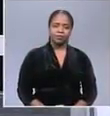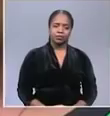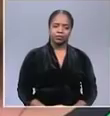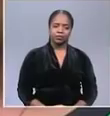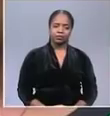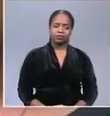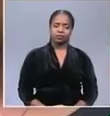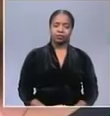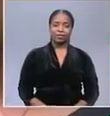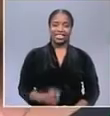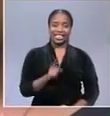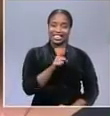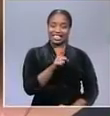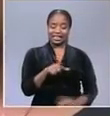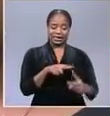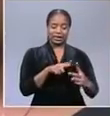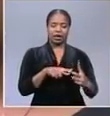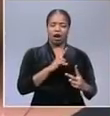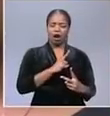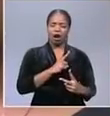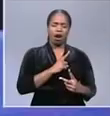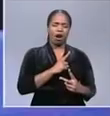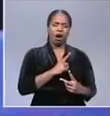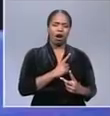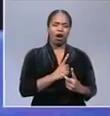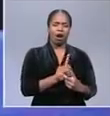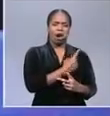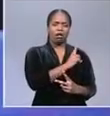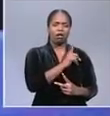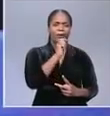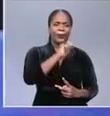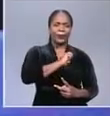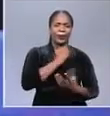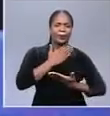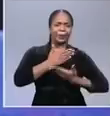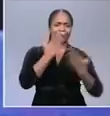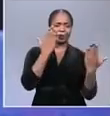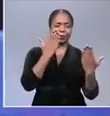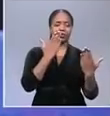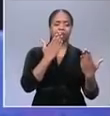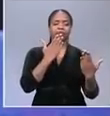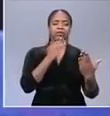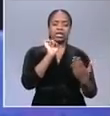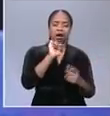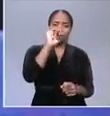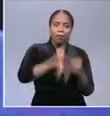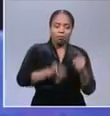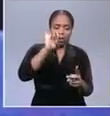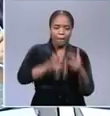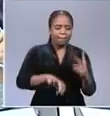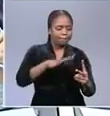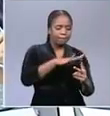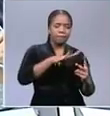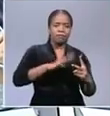Senior prosecutors who were dishonest and lacked integrity. Justice Yvonne Mokgoro has made several damning findings against